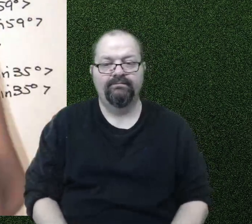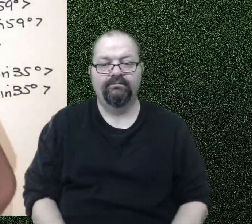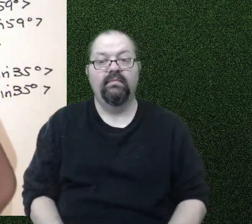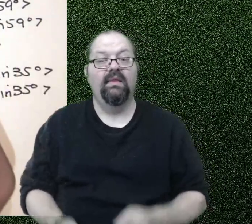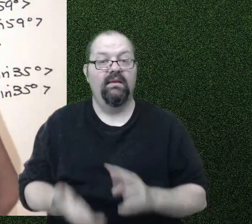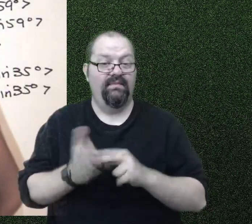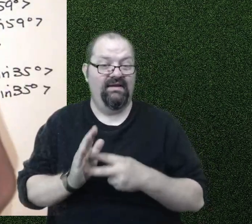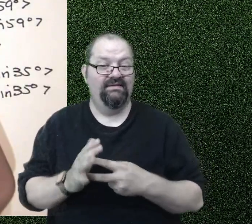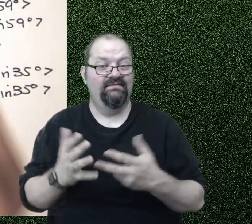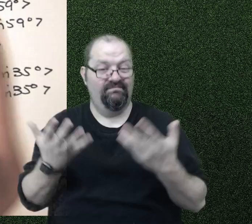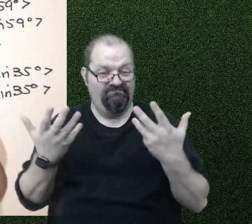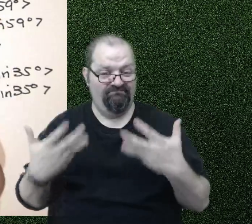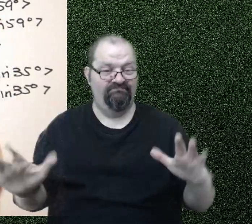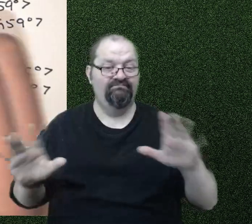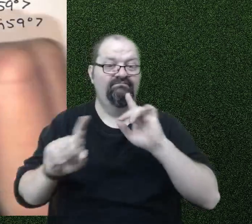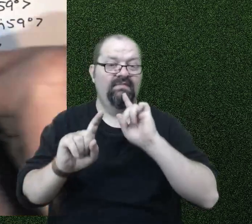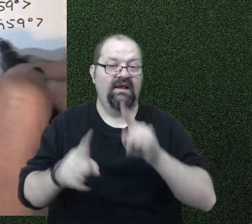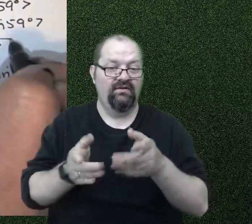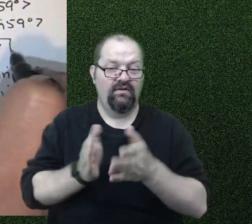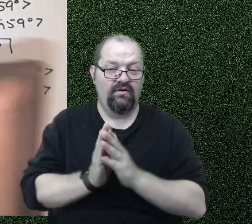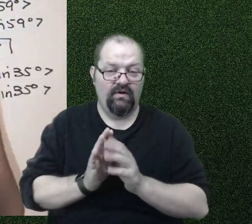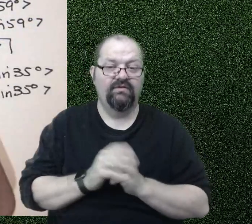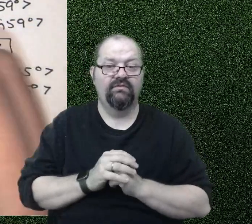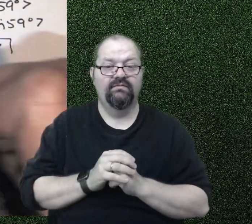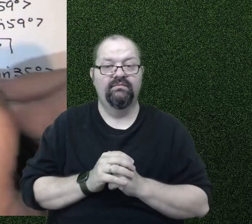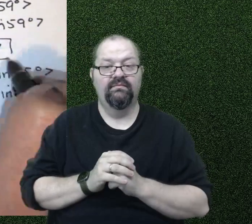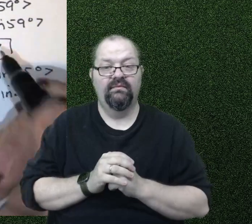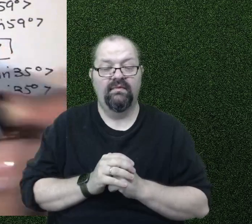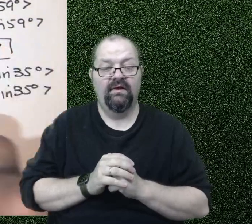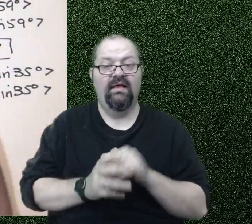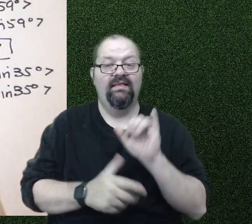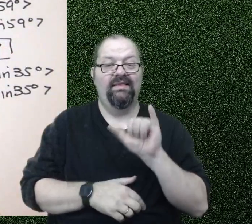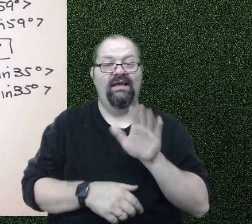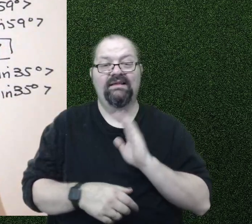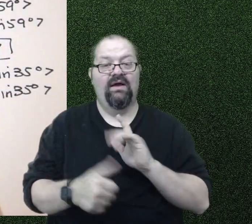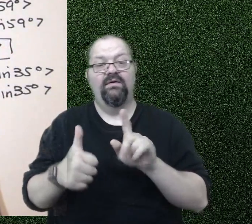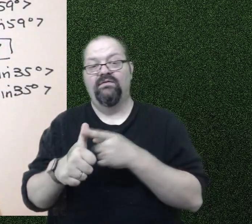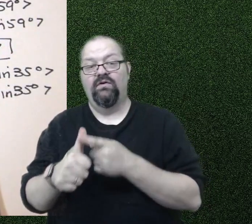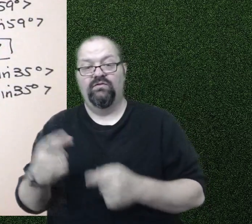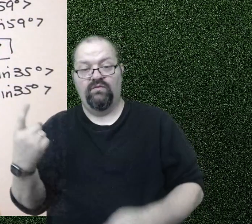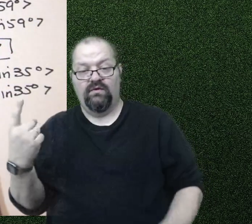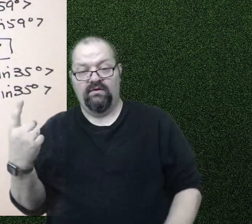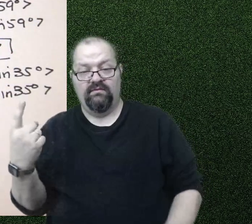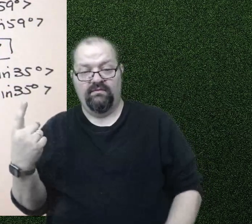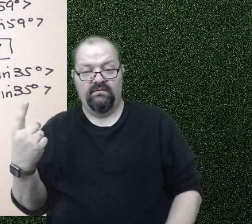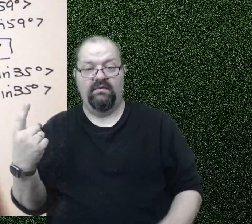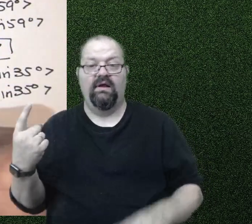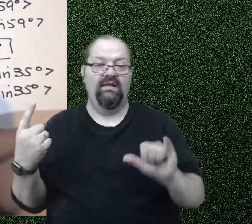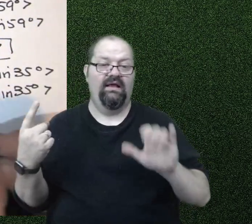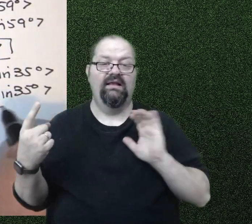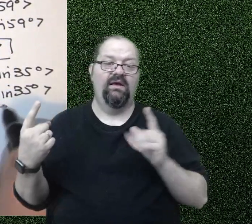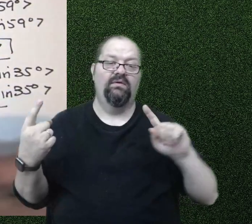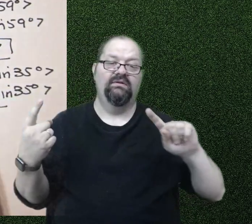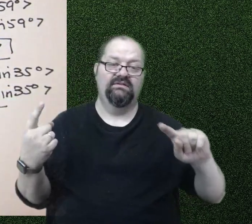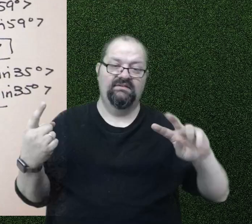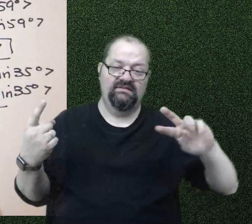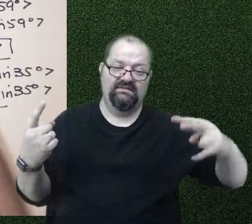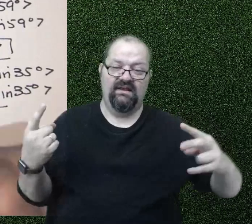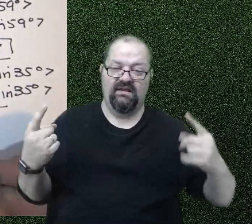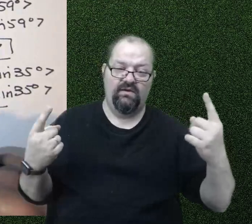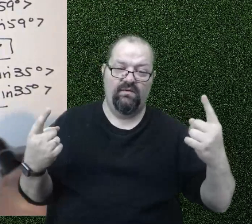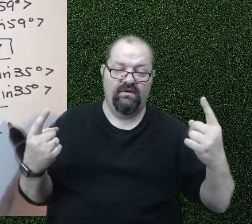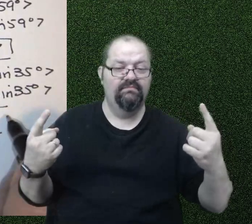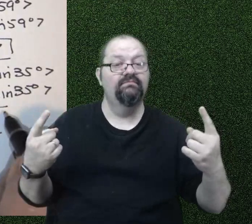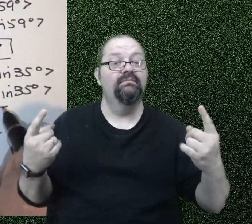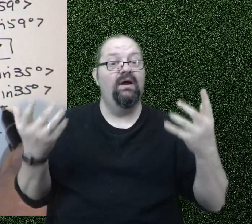the question. There's the first one. There's the second one. And we're done.